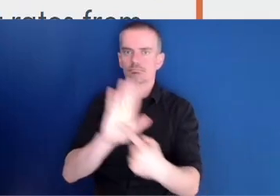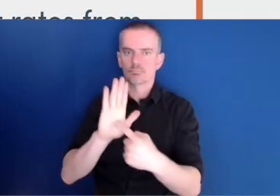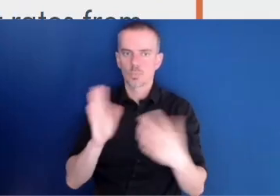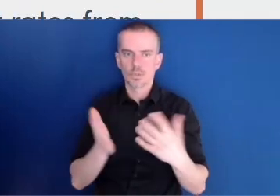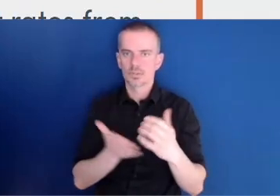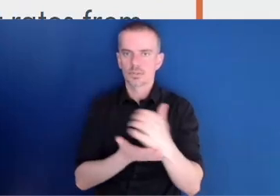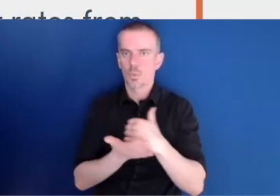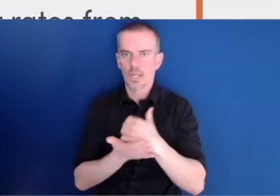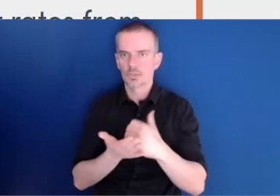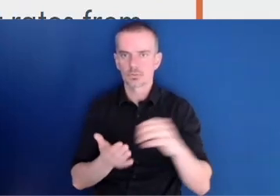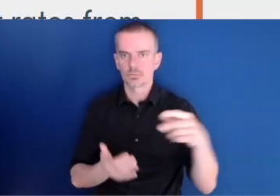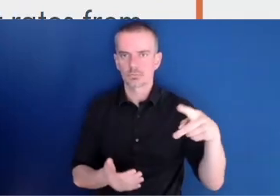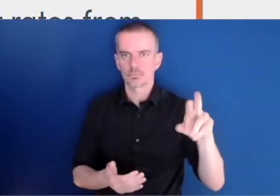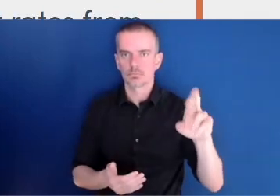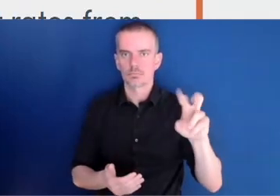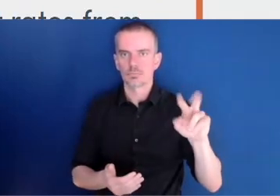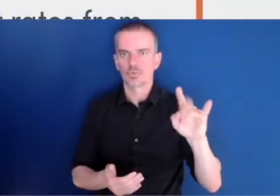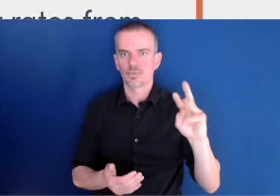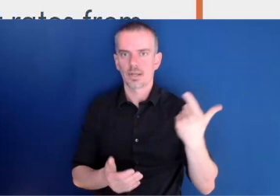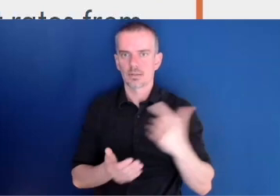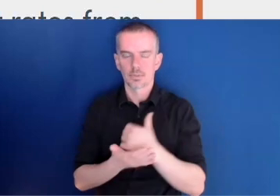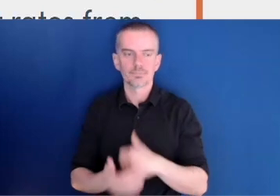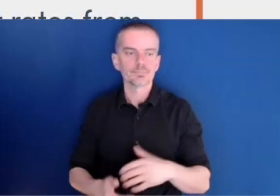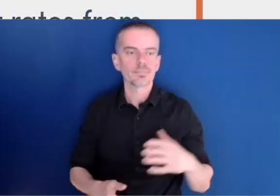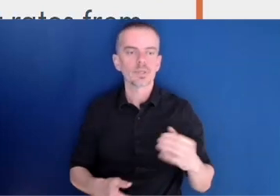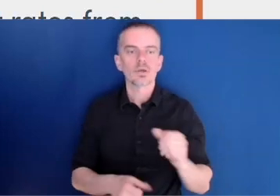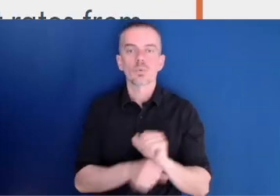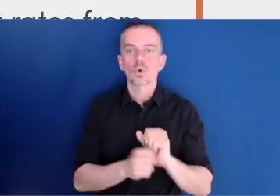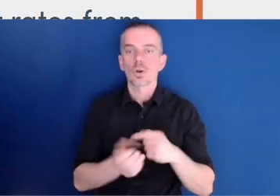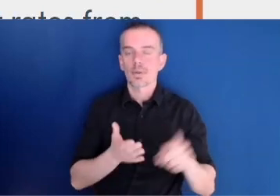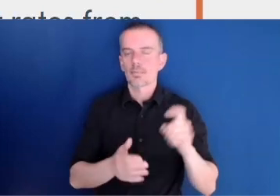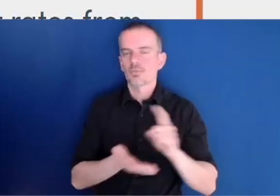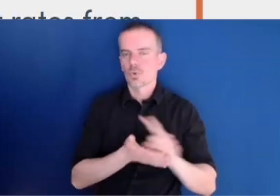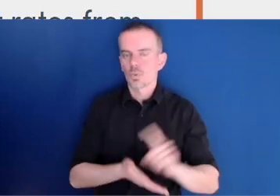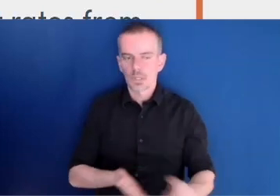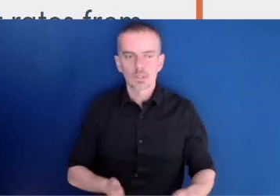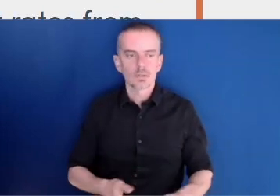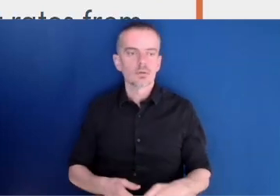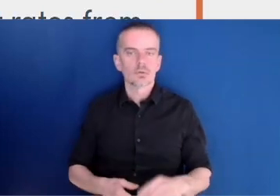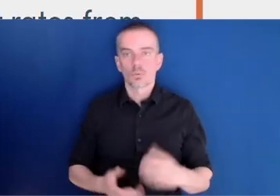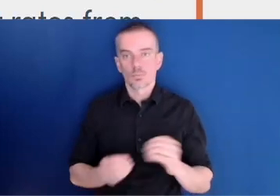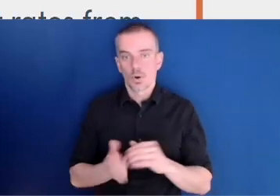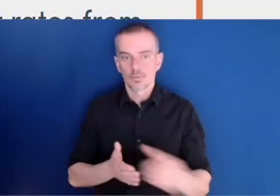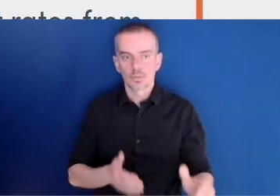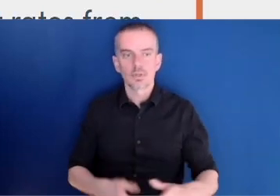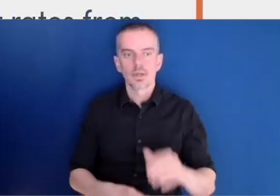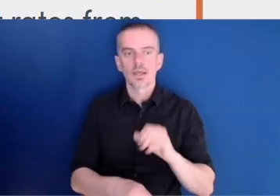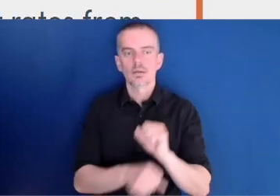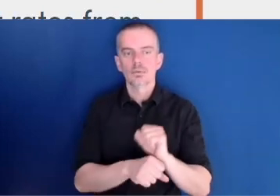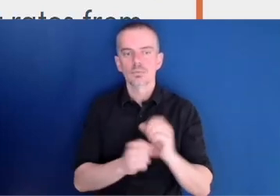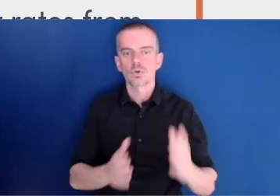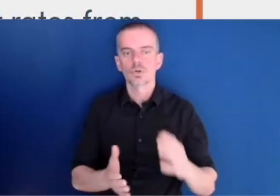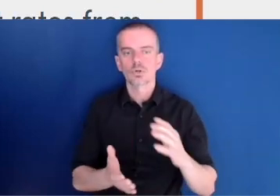Again, worker payment at least weekly. You have to provide payroll documentation, and this is maintained